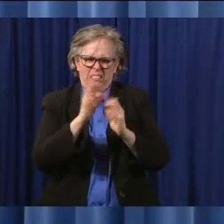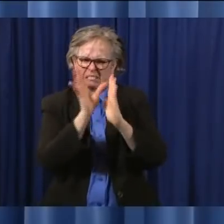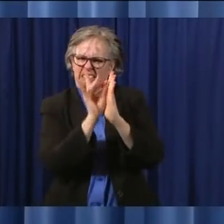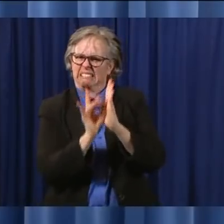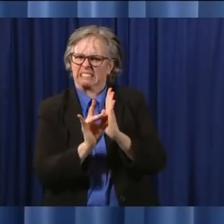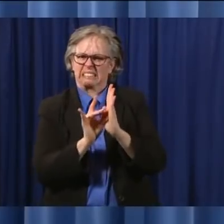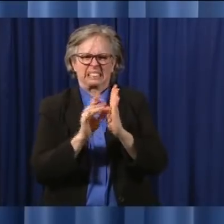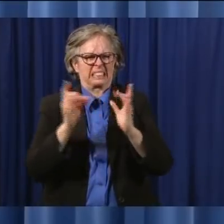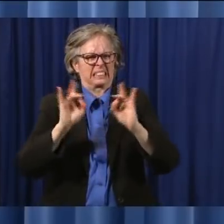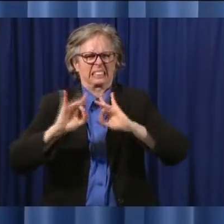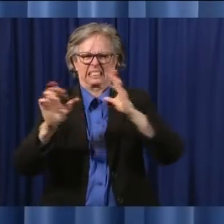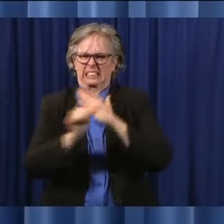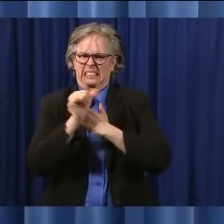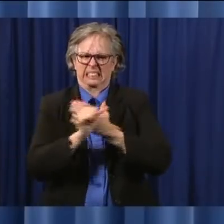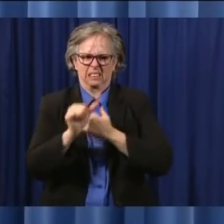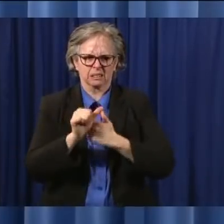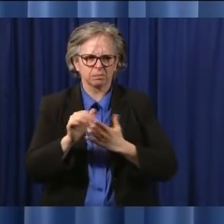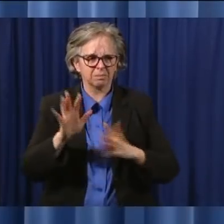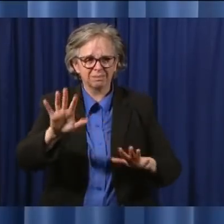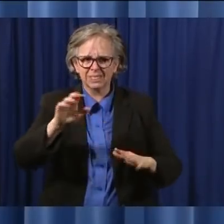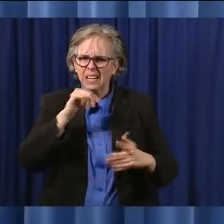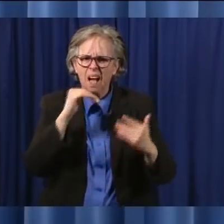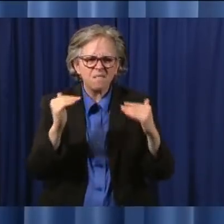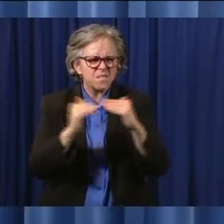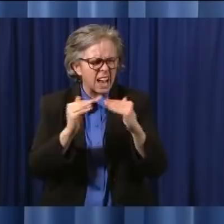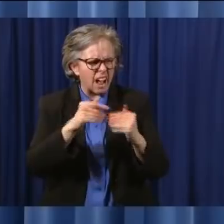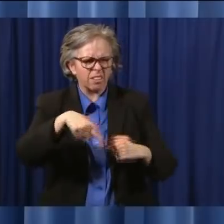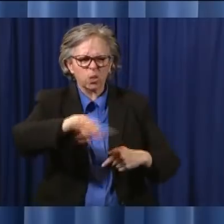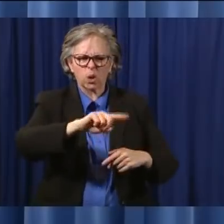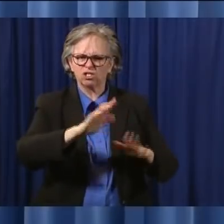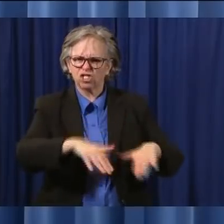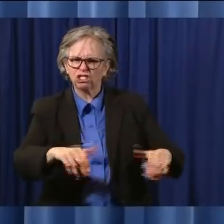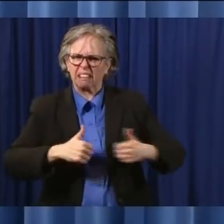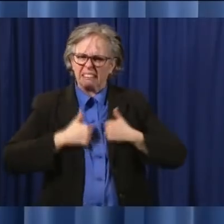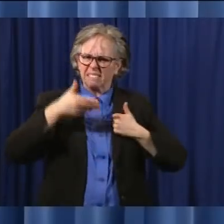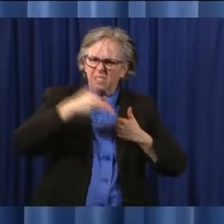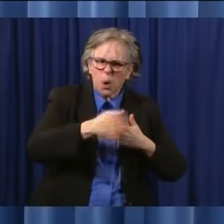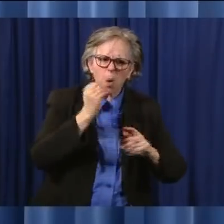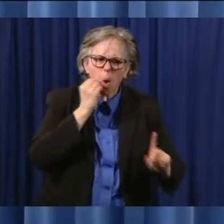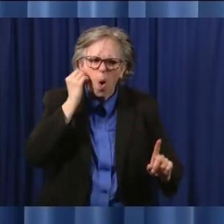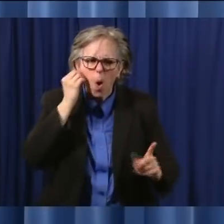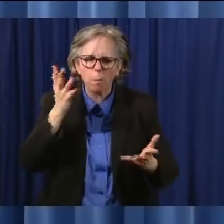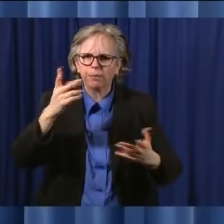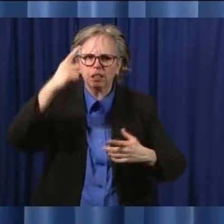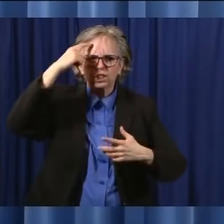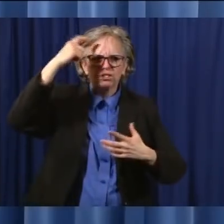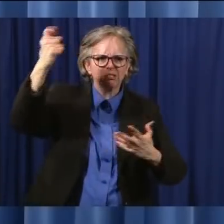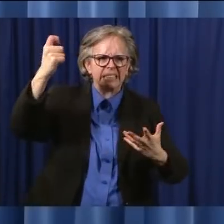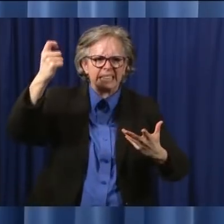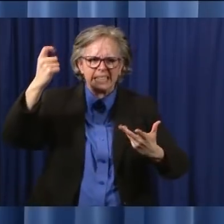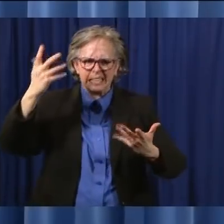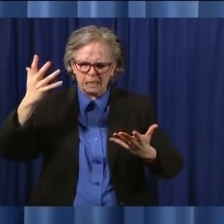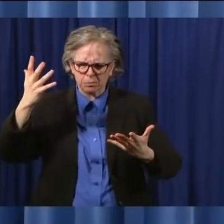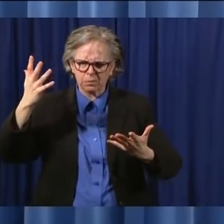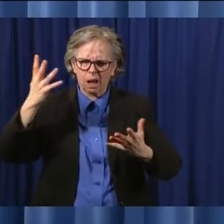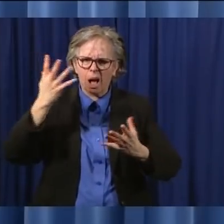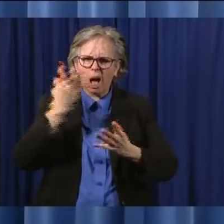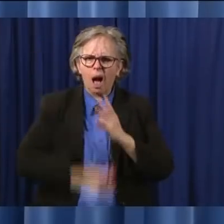whose dreams are stifled because of where they grew up and the fact that they grew up in a home with lead